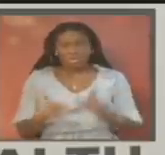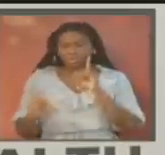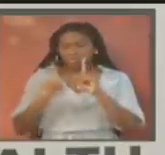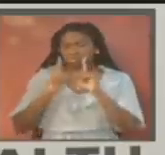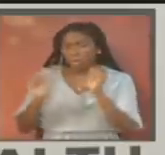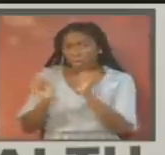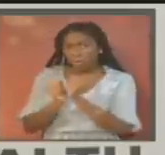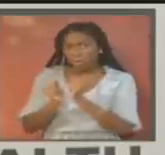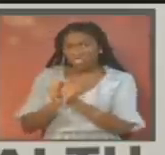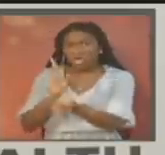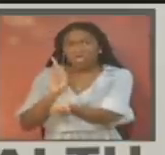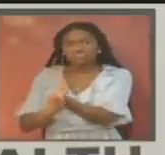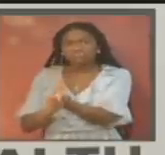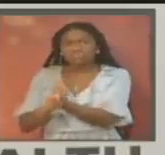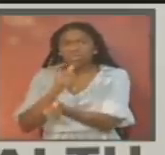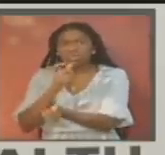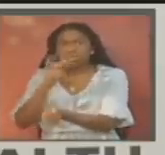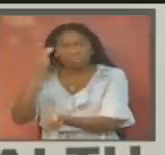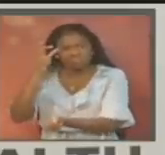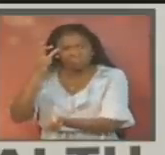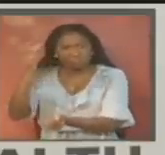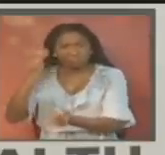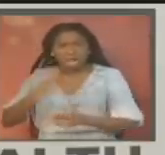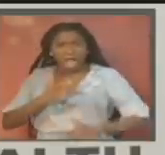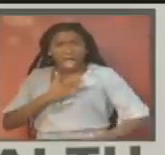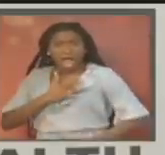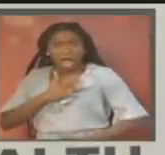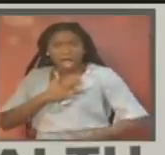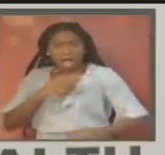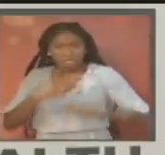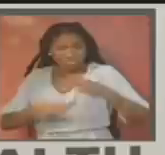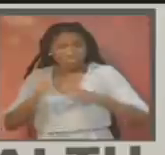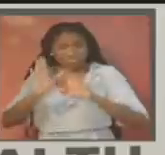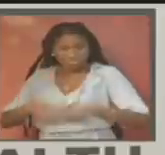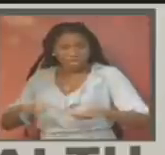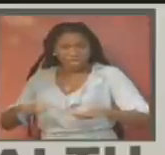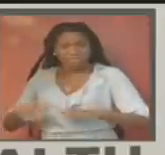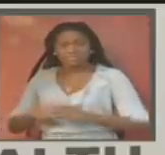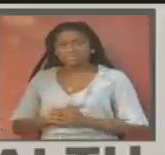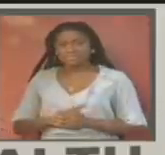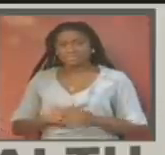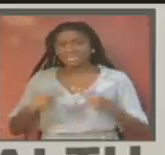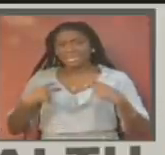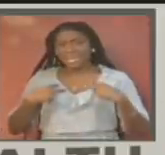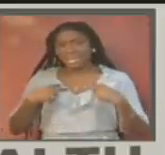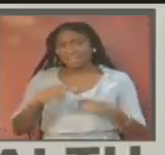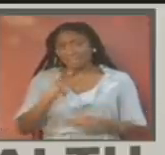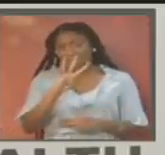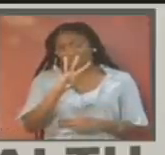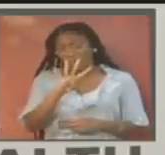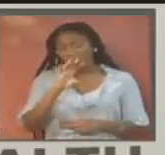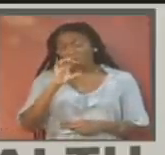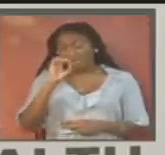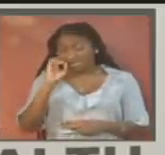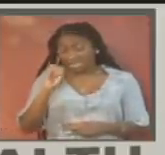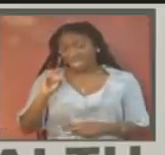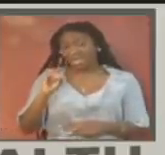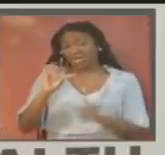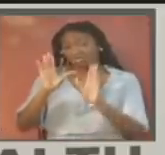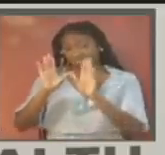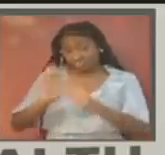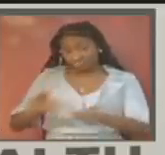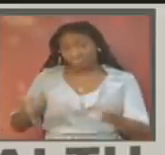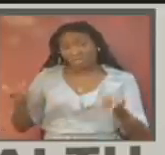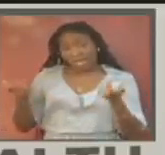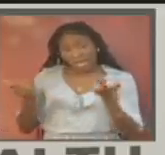in Trinidad, and our numbers as of today, it's 40 Miss C cases in Trinidad.